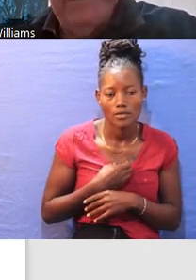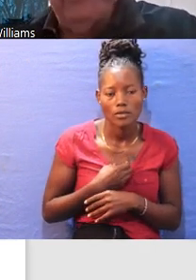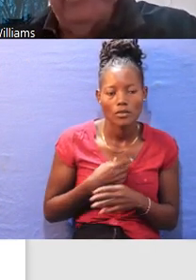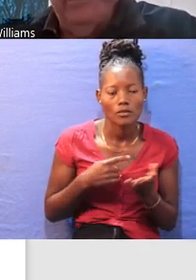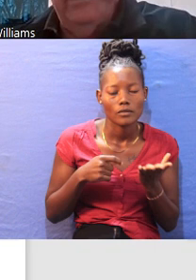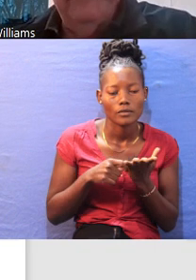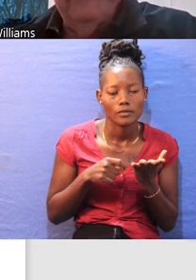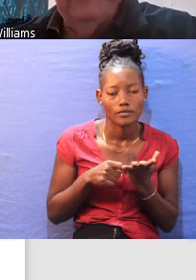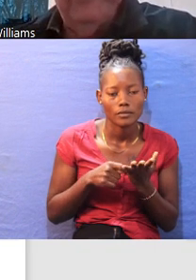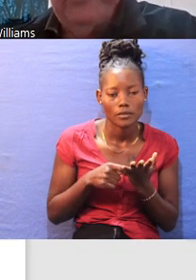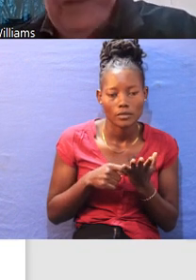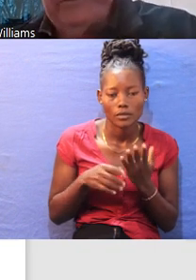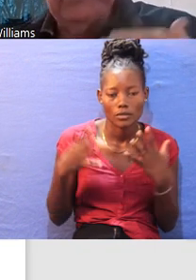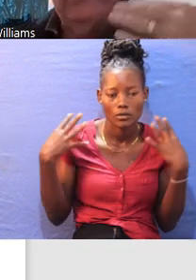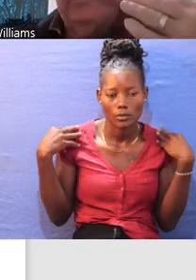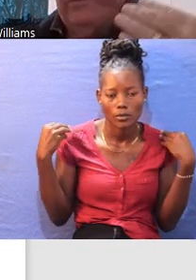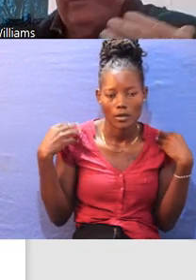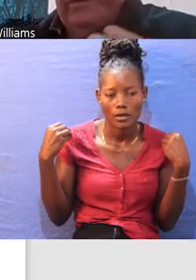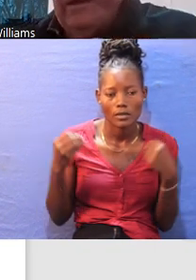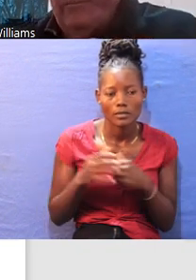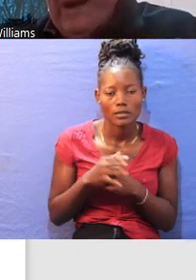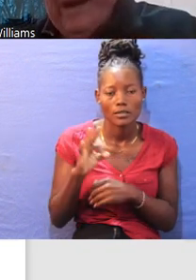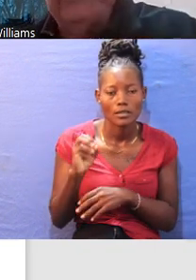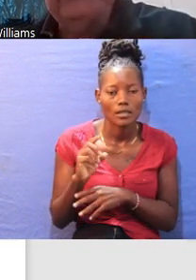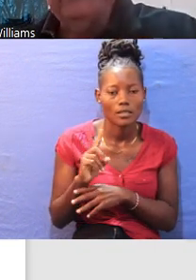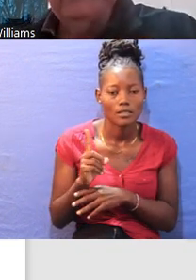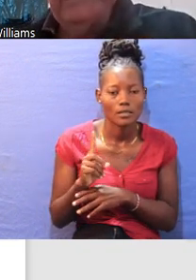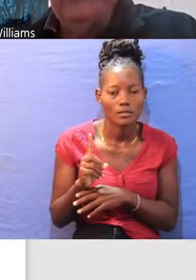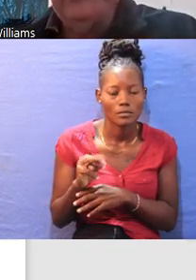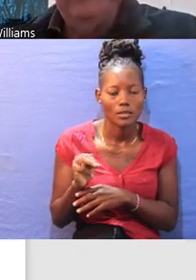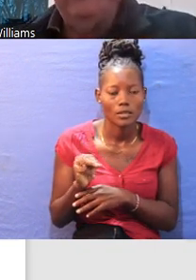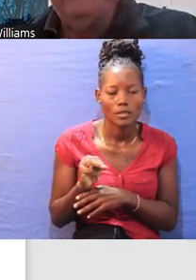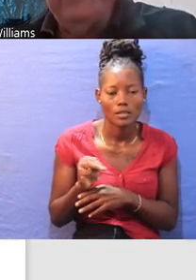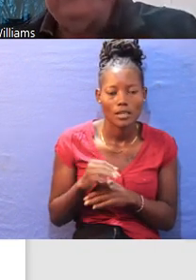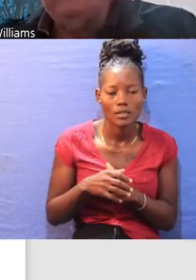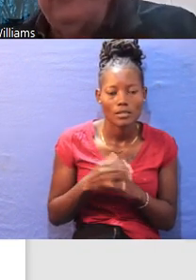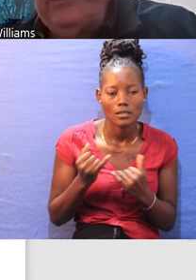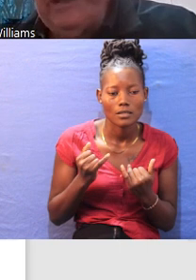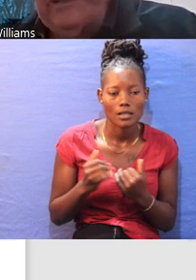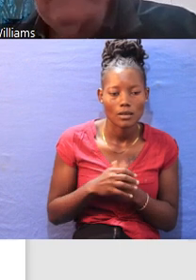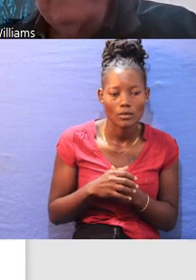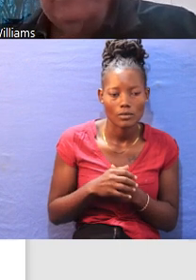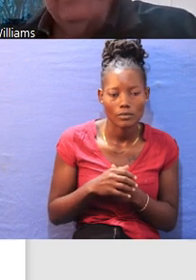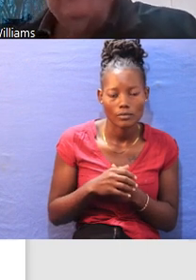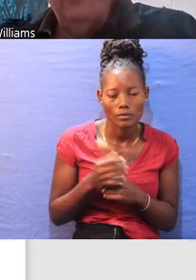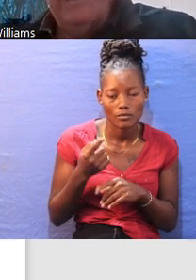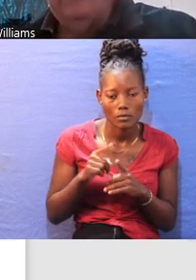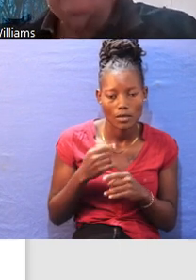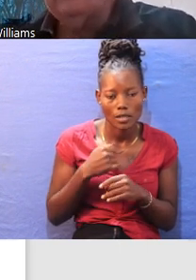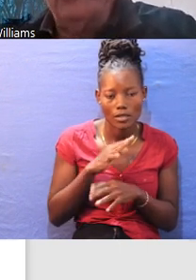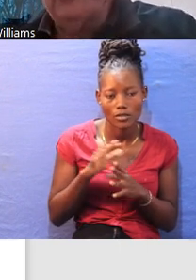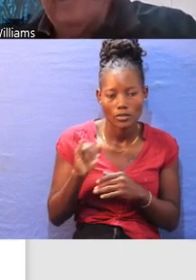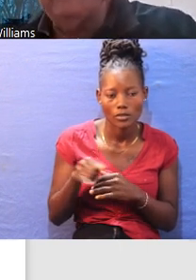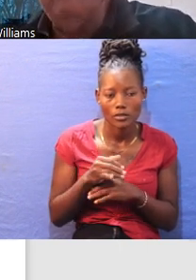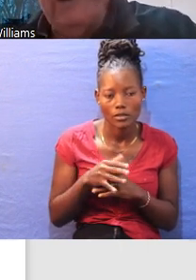that matter as far as technical practice at 30 meters. 50 is too fatiguing. So I like